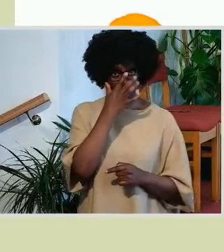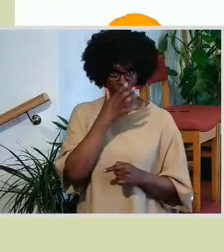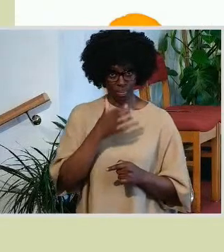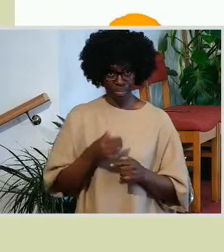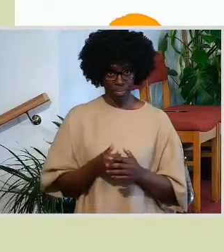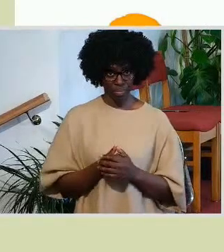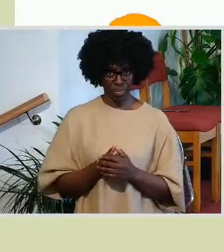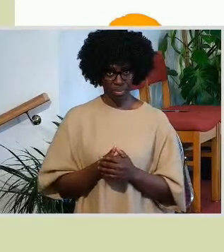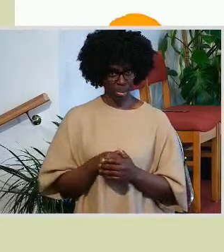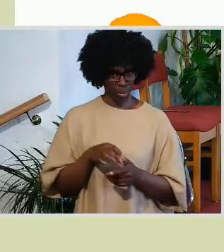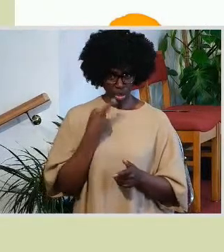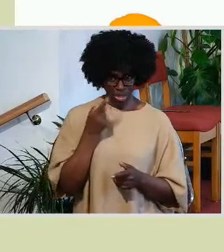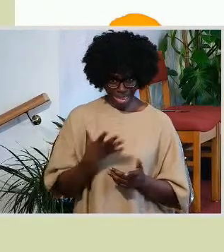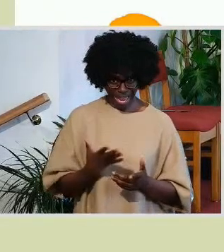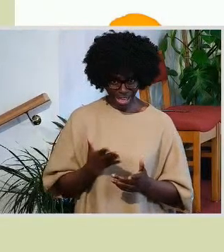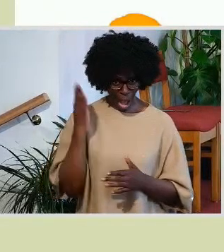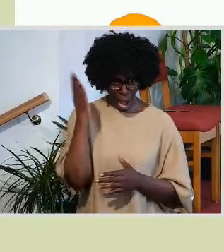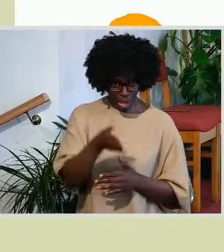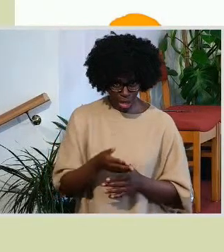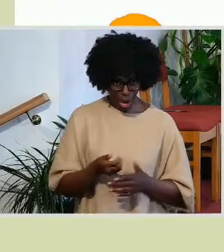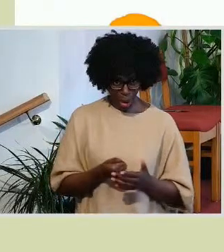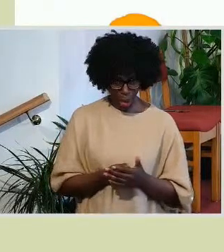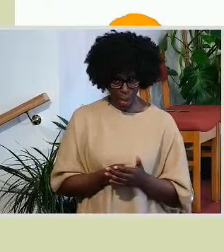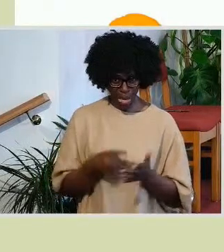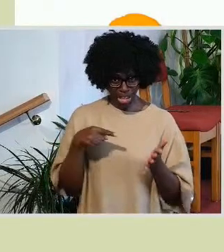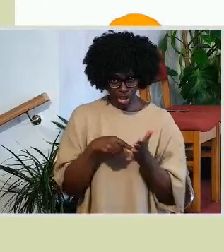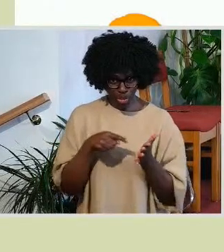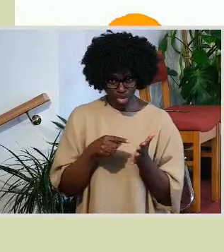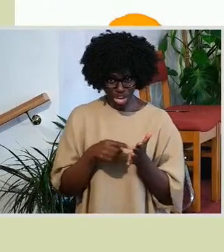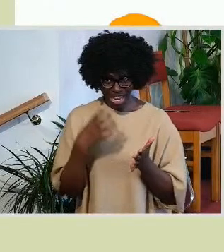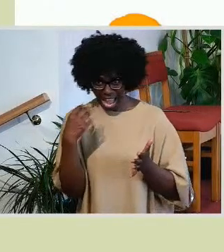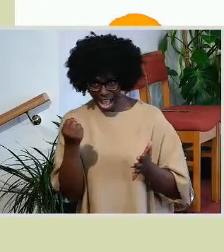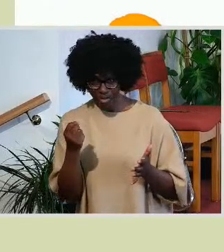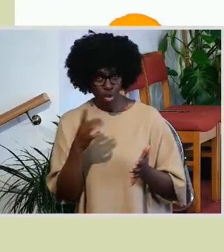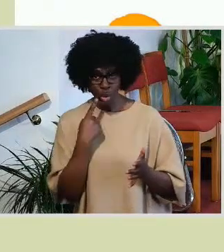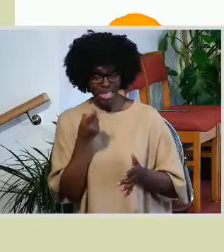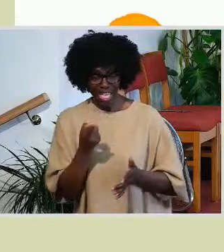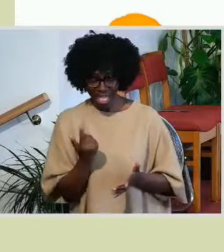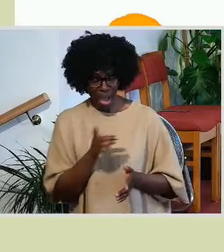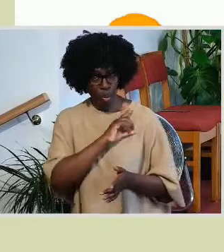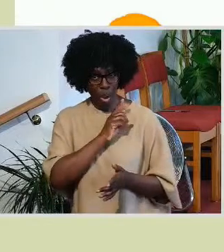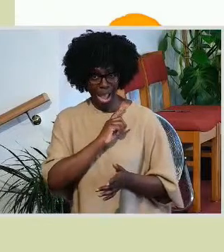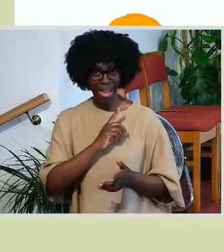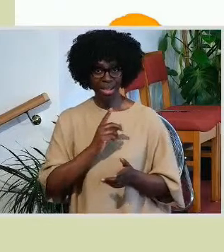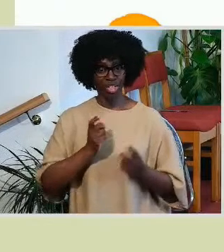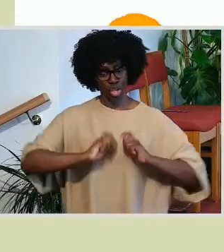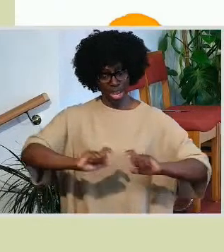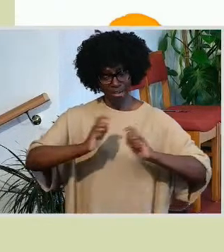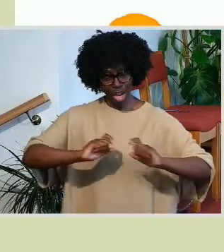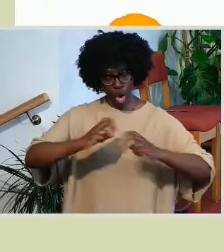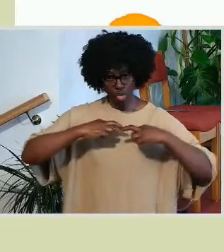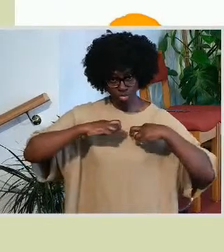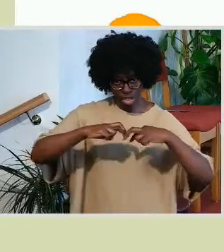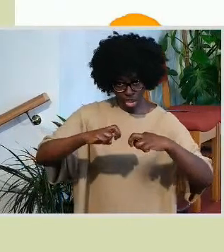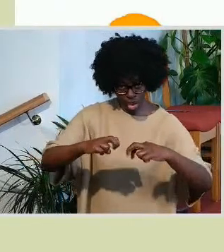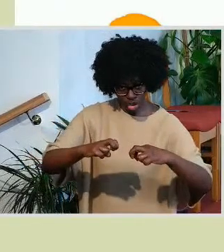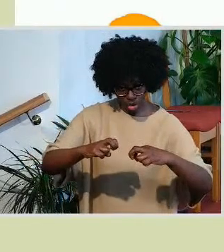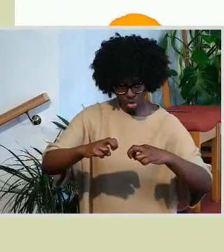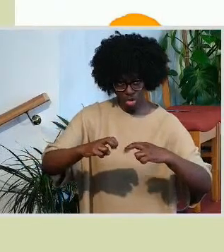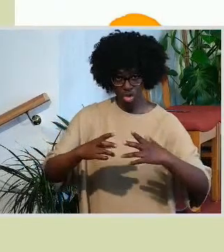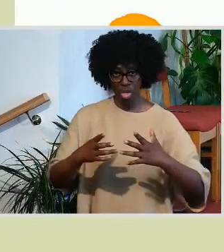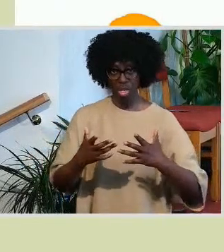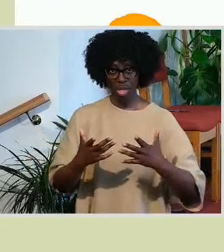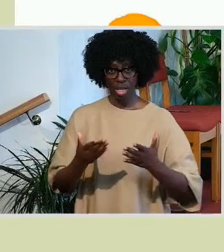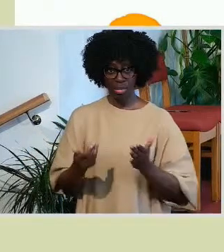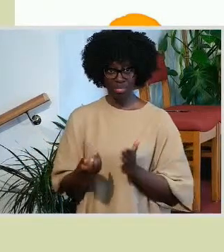and have high-dose turmeric as yet. It was just a small study, and there are more studies to be done. And I guess there's no harm in adding turmeric